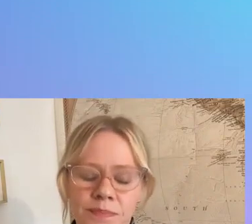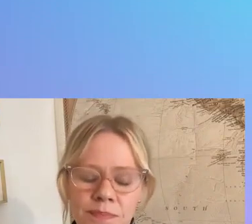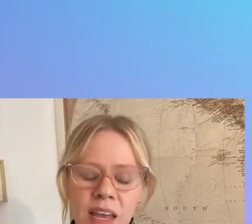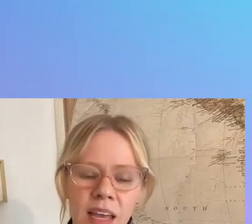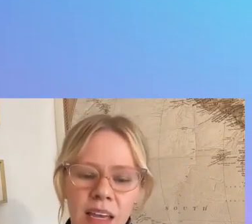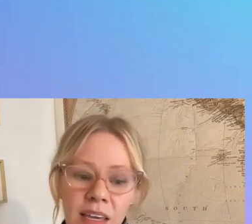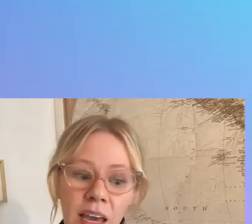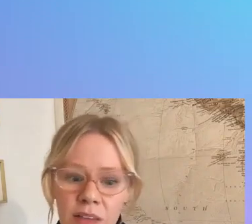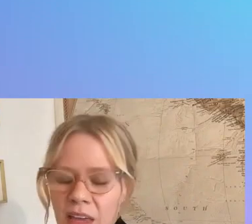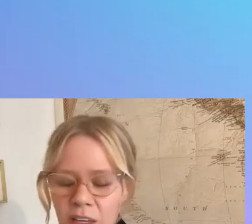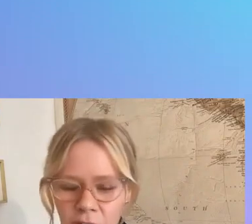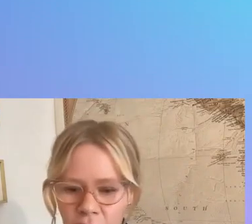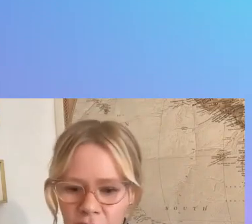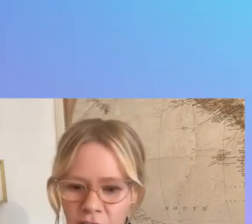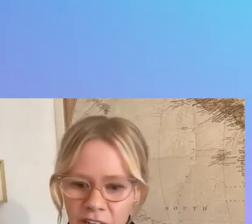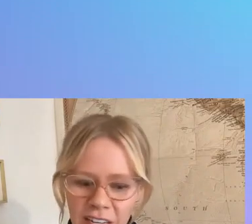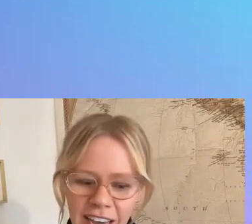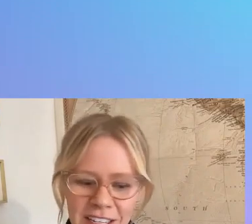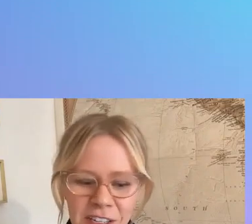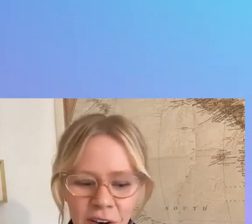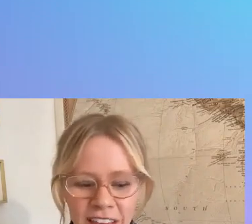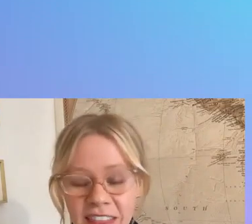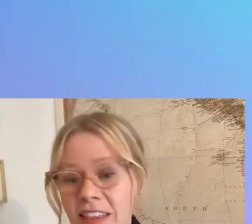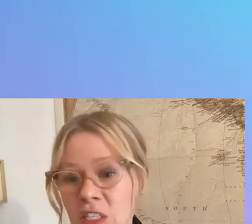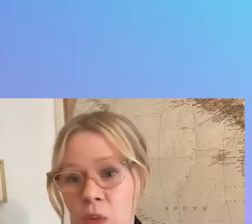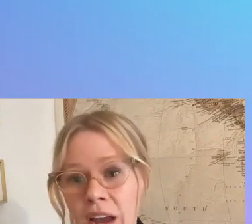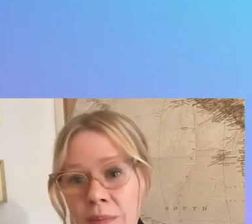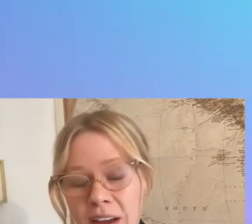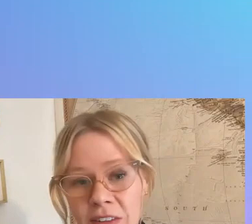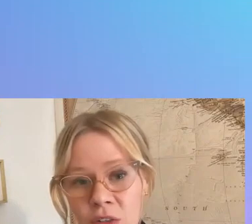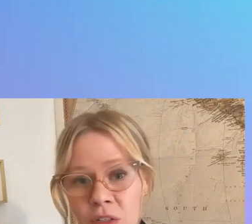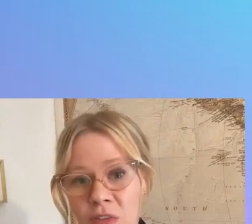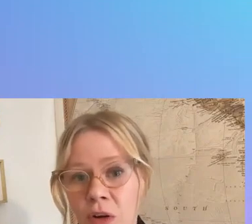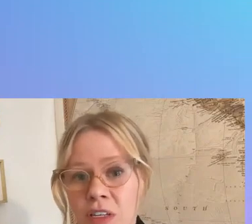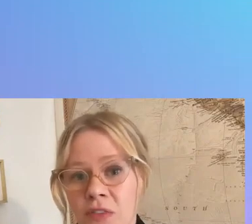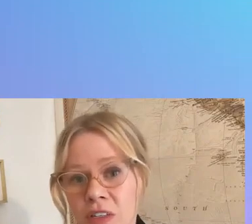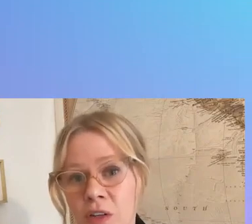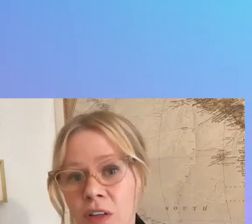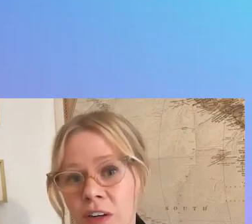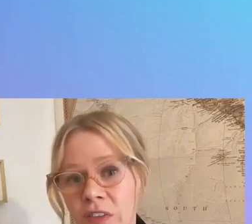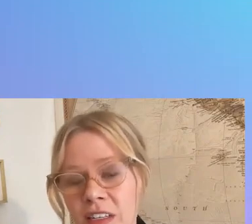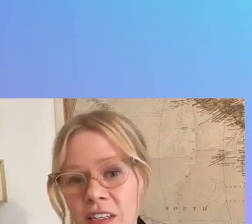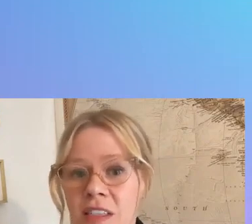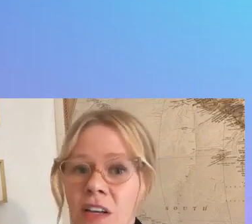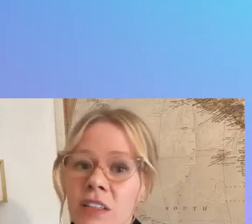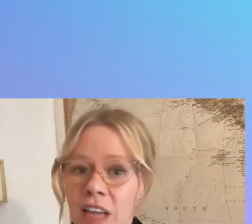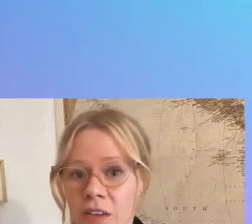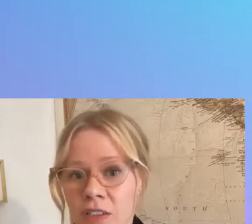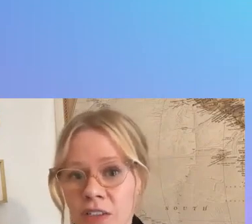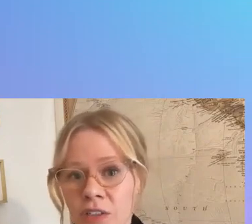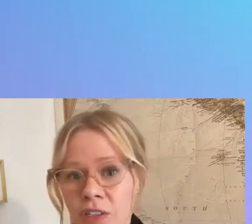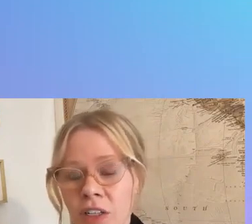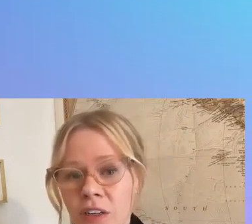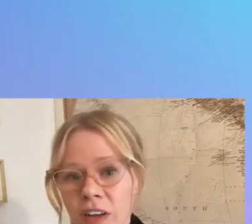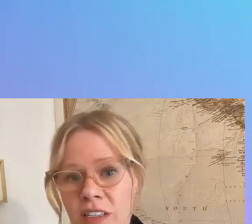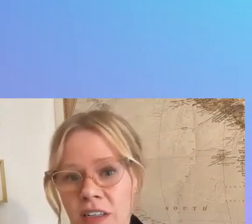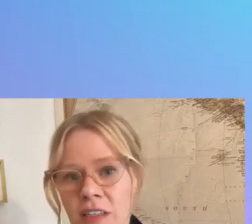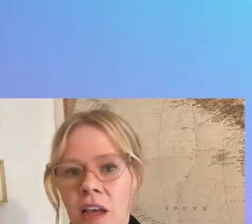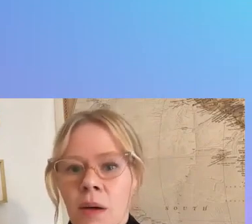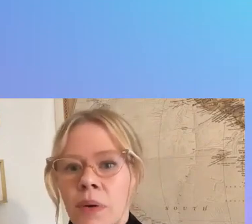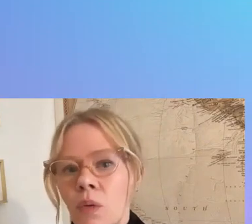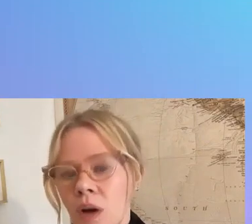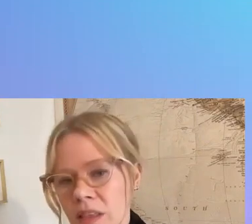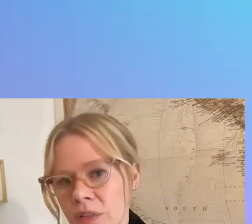that? Yeah, thank you for clarifying. Yeah, so I think that's why my students focus on physical interfaces. They're allowed to do digital